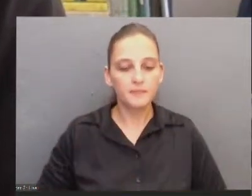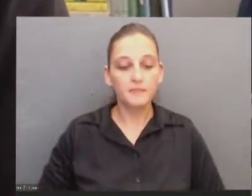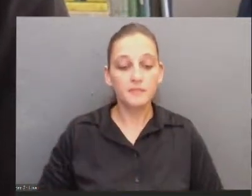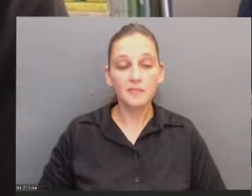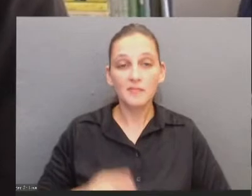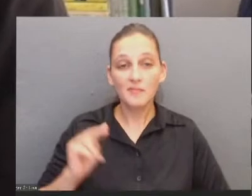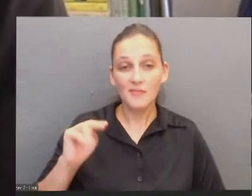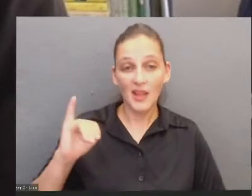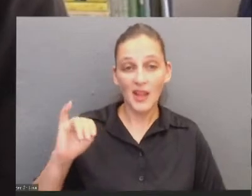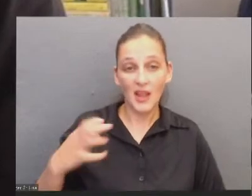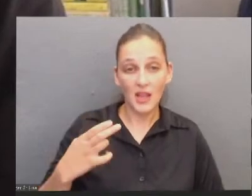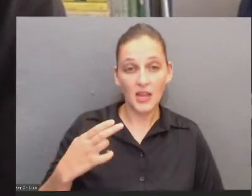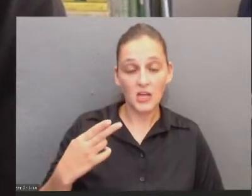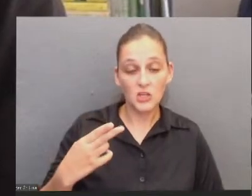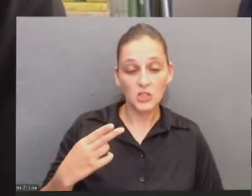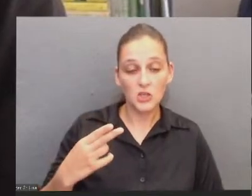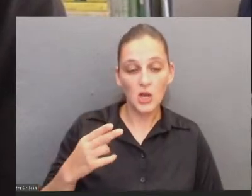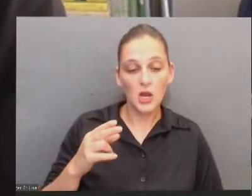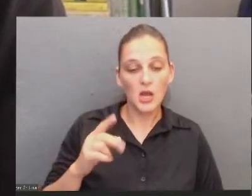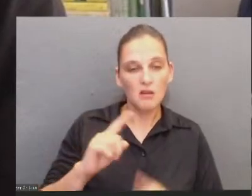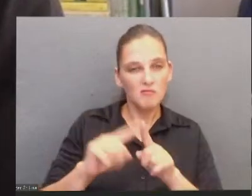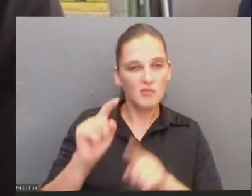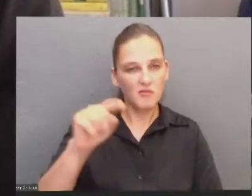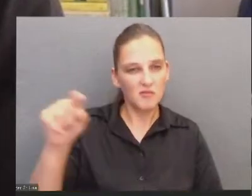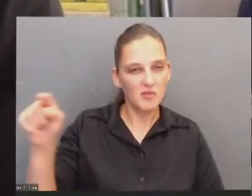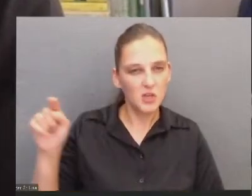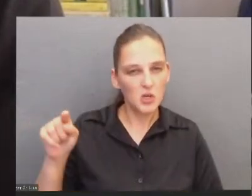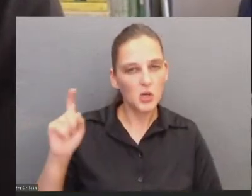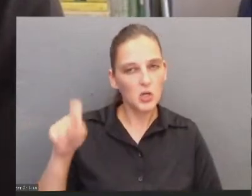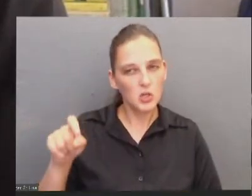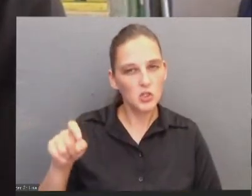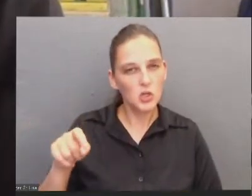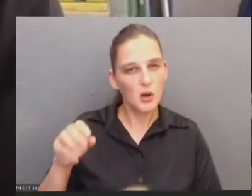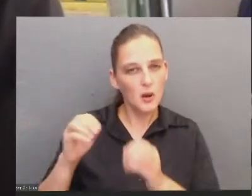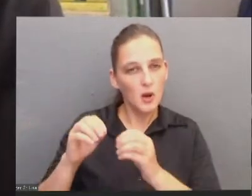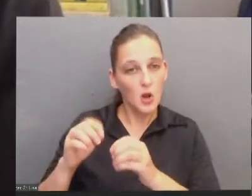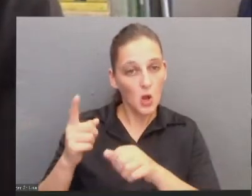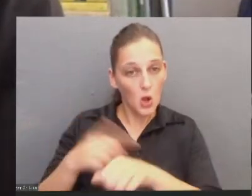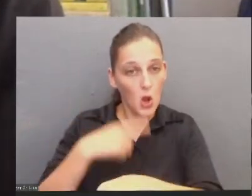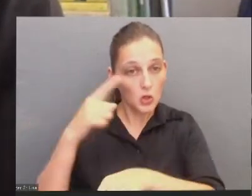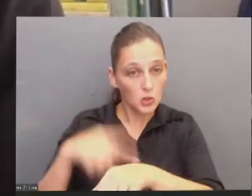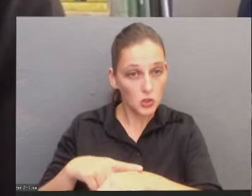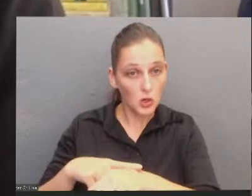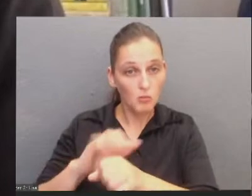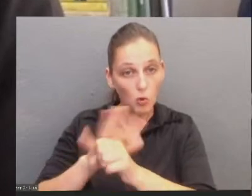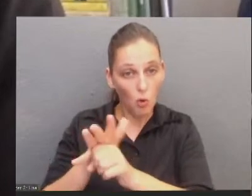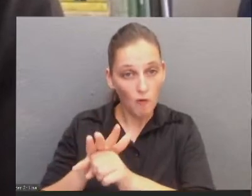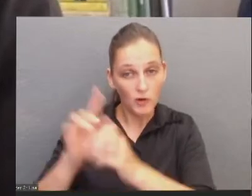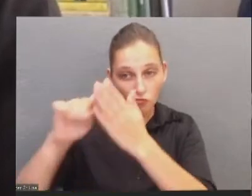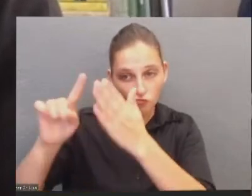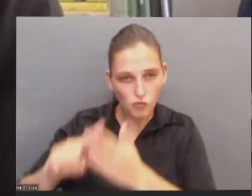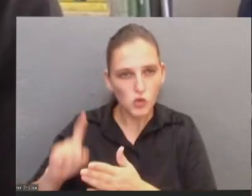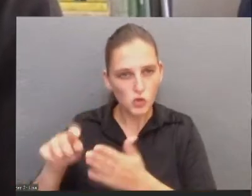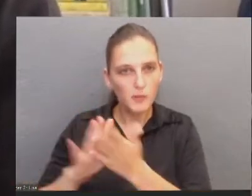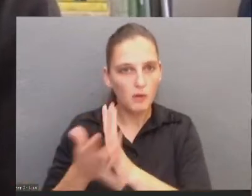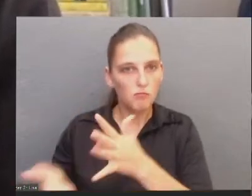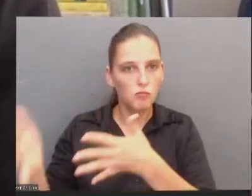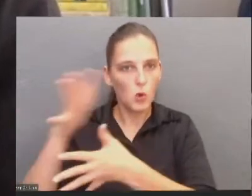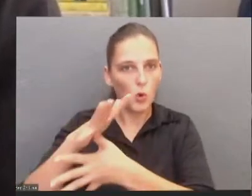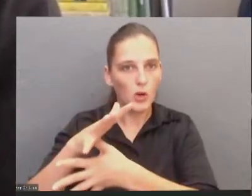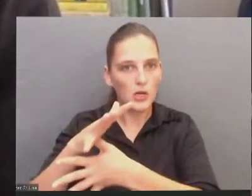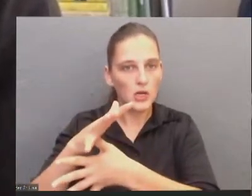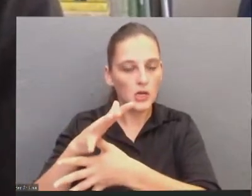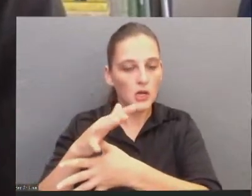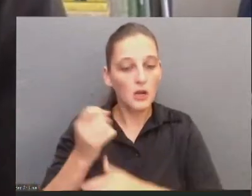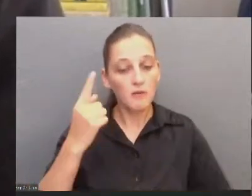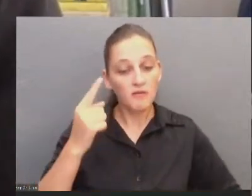particular, make ME and long COVID research a priority, and in particular fund ME research at a level that is proportional to the disease